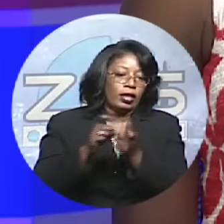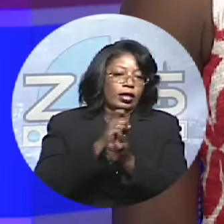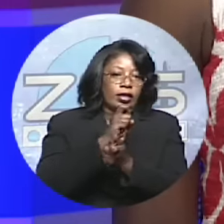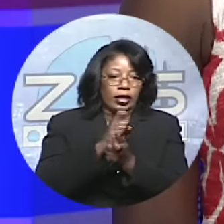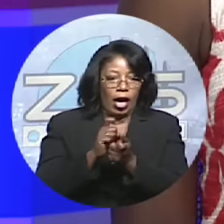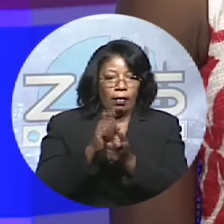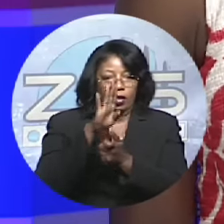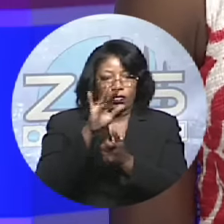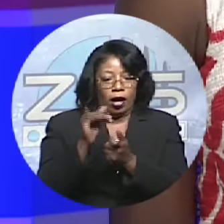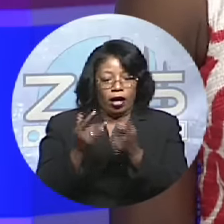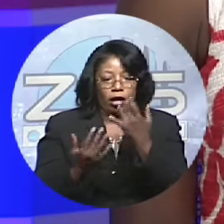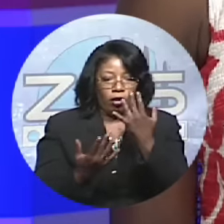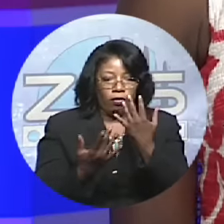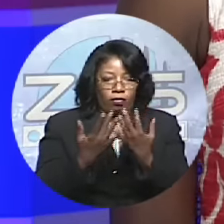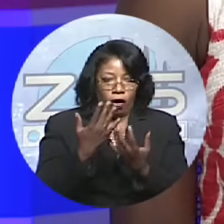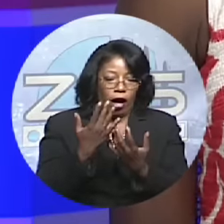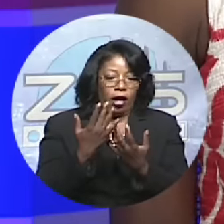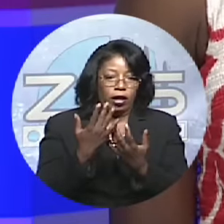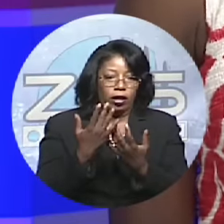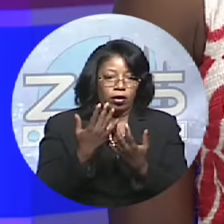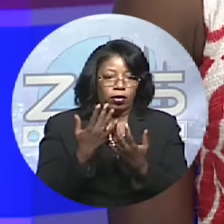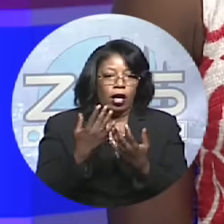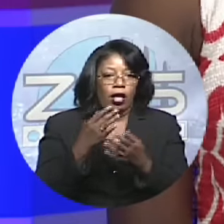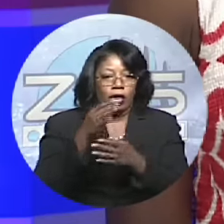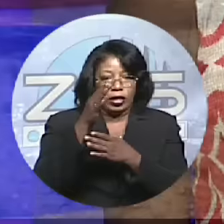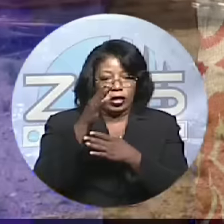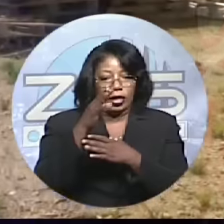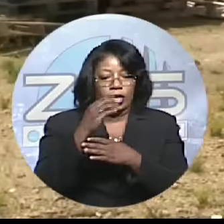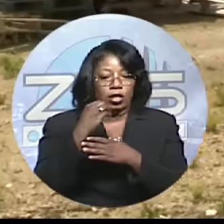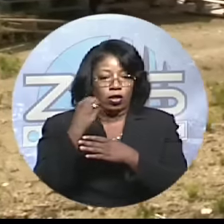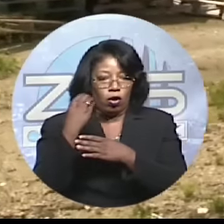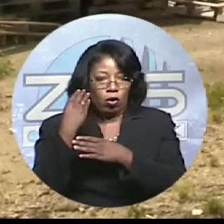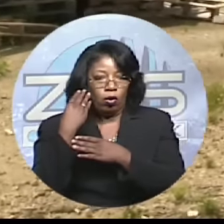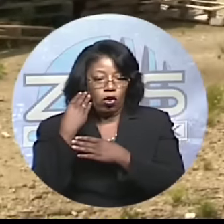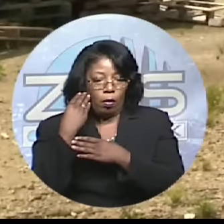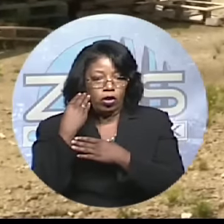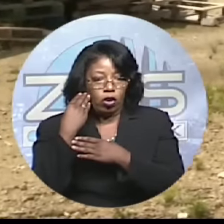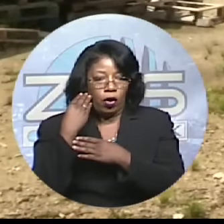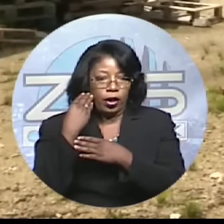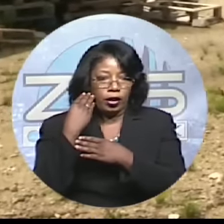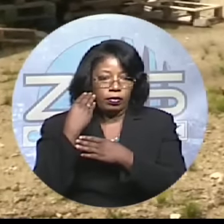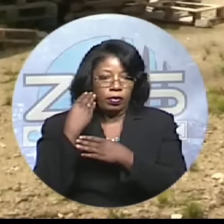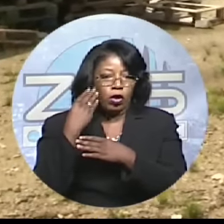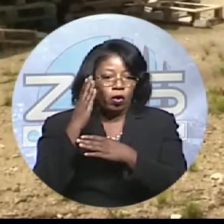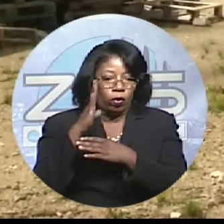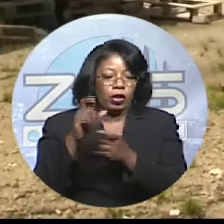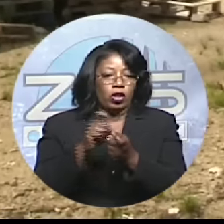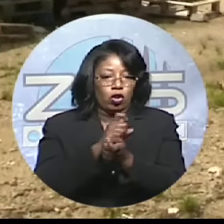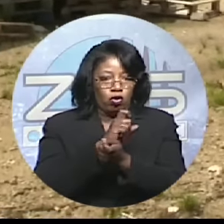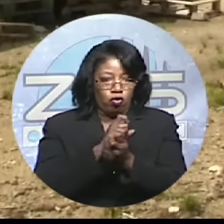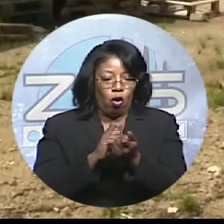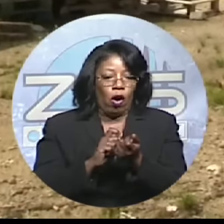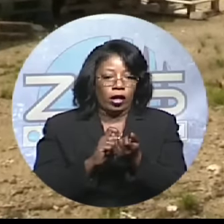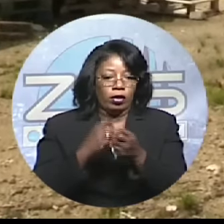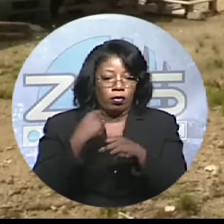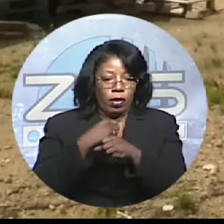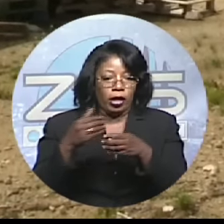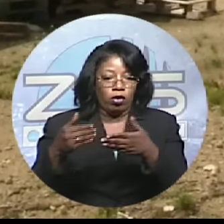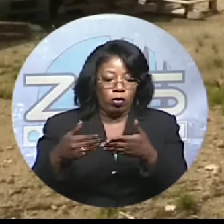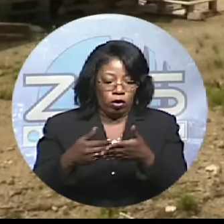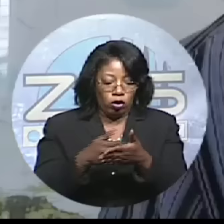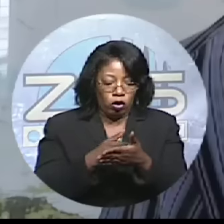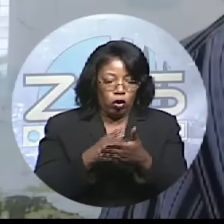arson attack, the mail dormitory at the Bahamas Agriculture and Marine Science Institute is about to be demolished. That would make room for a new facility